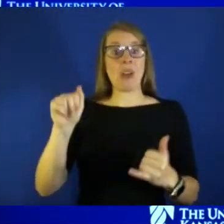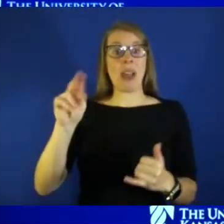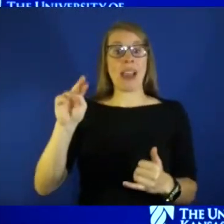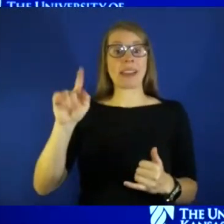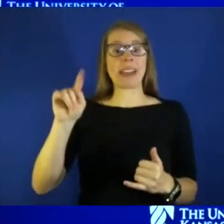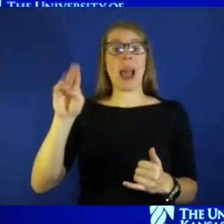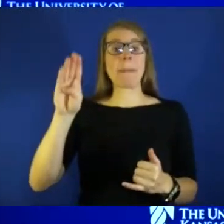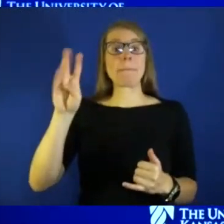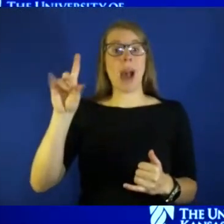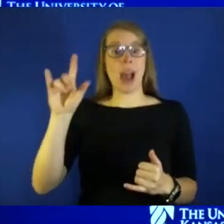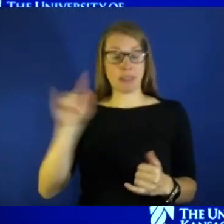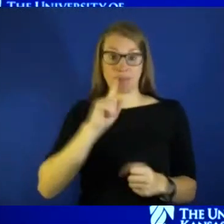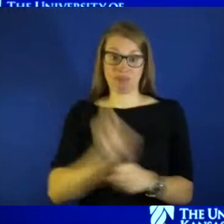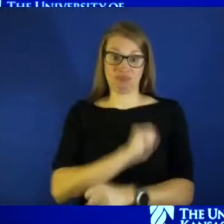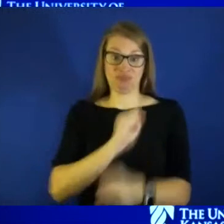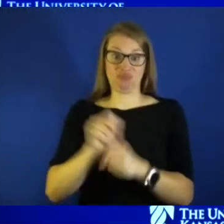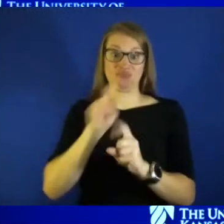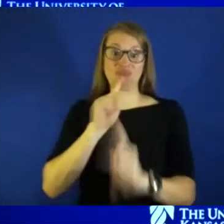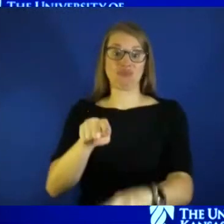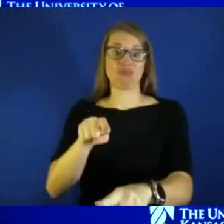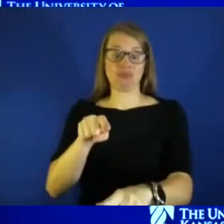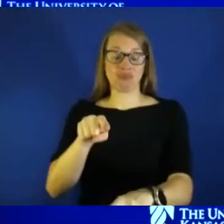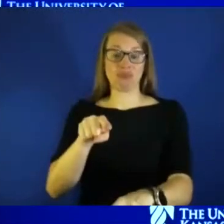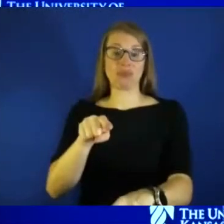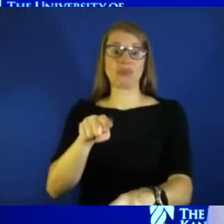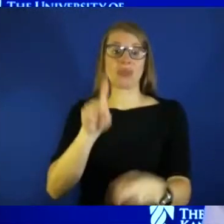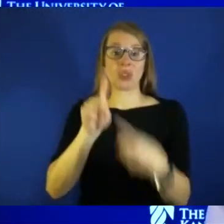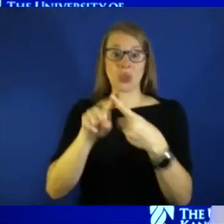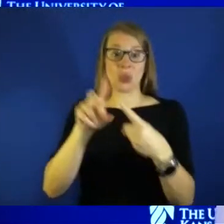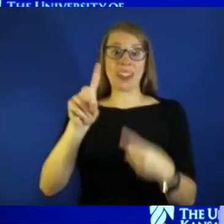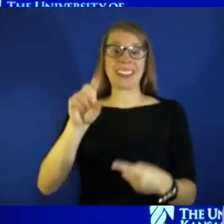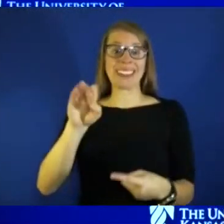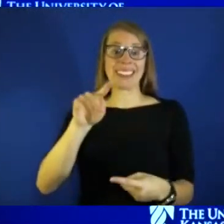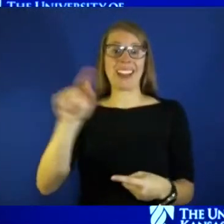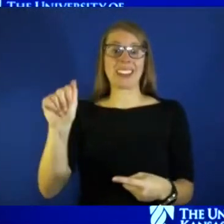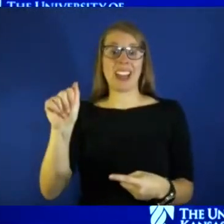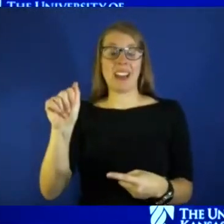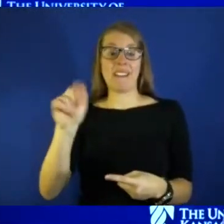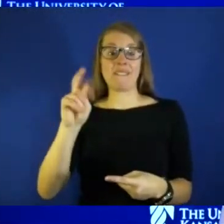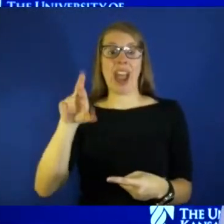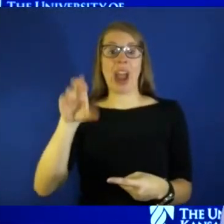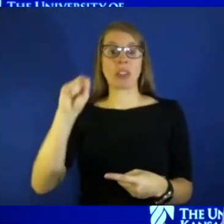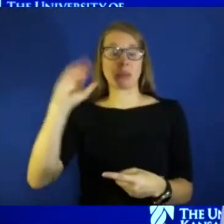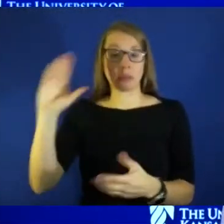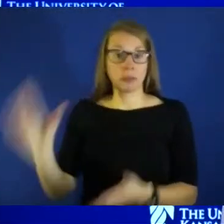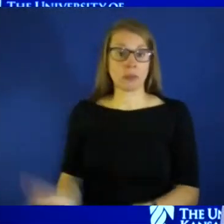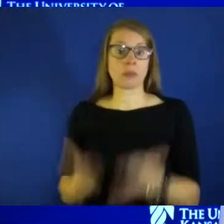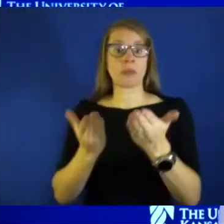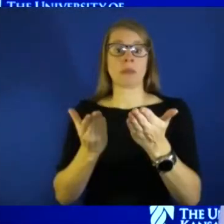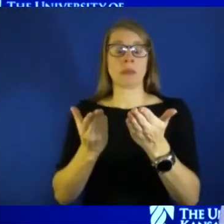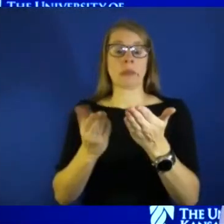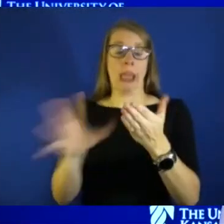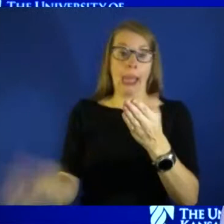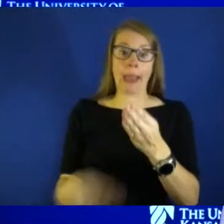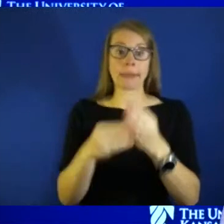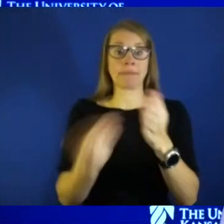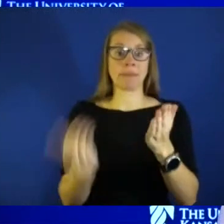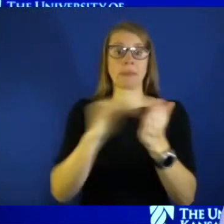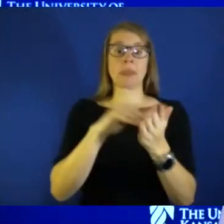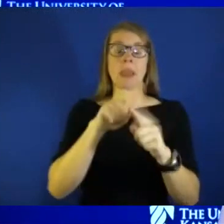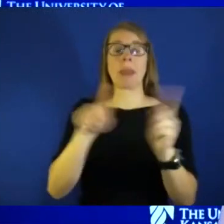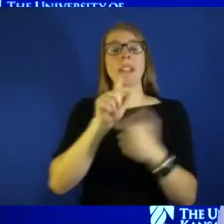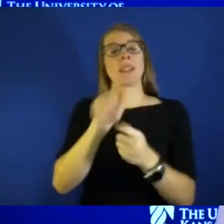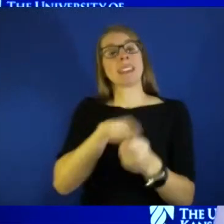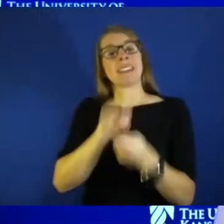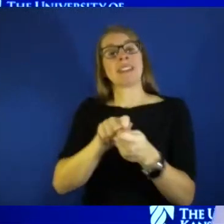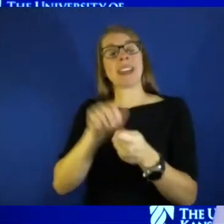react to the Delta virus, so it was brought back in. But just any time you have specific antibodies, just understand that there is